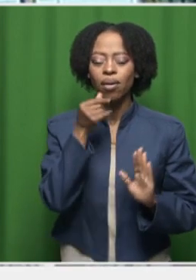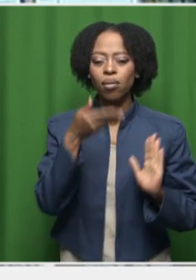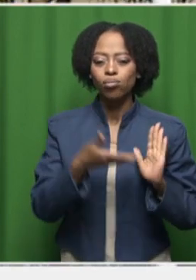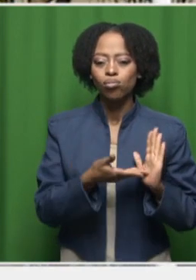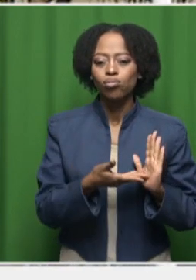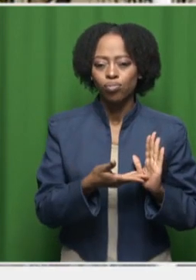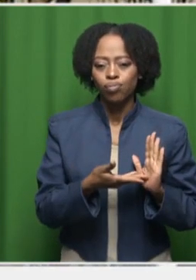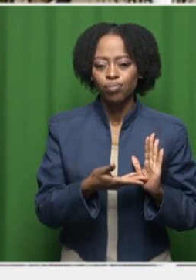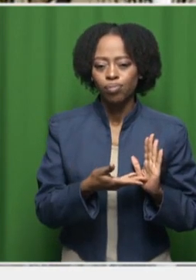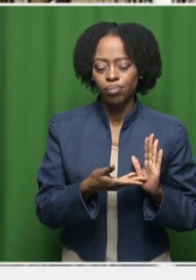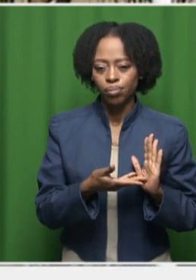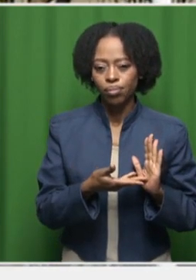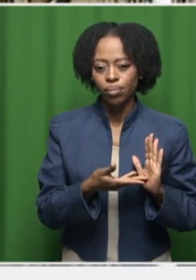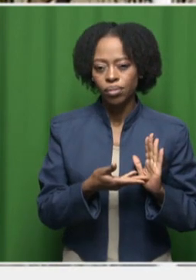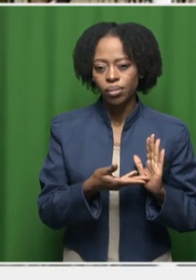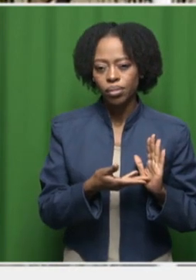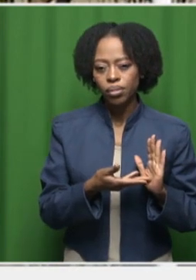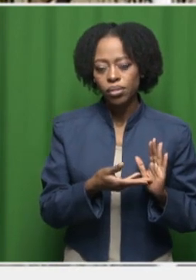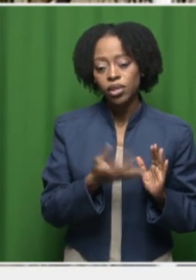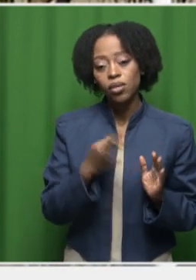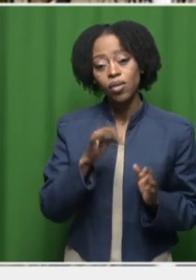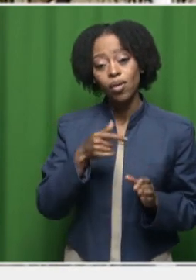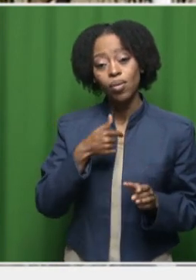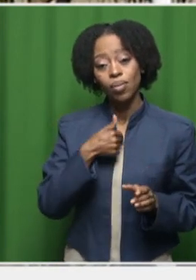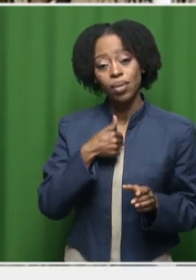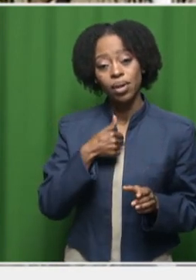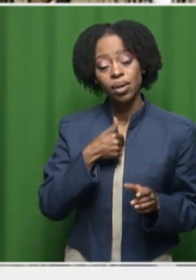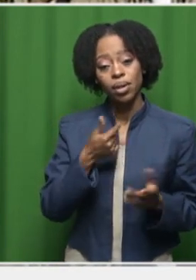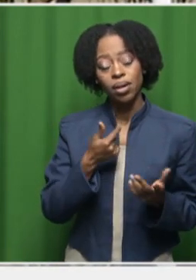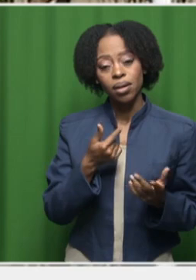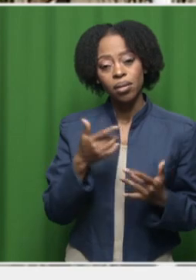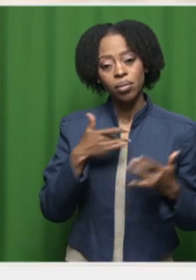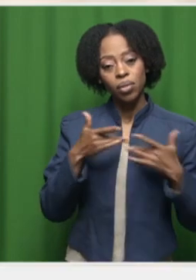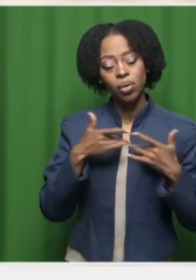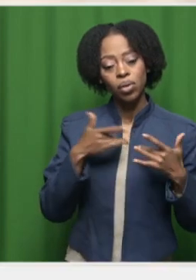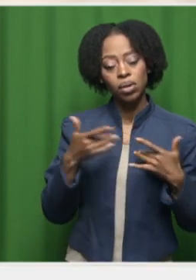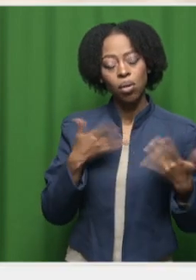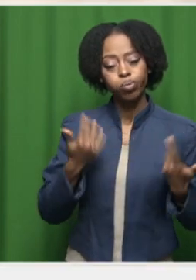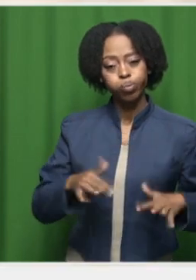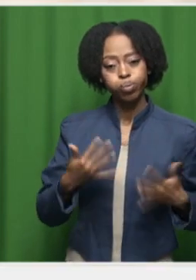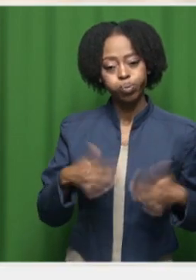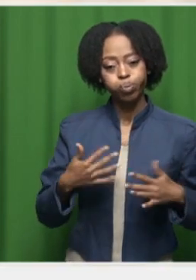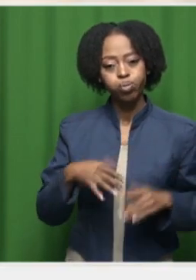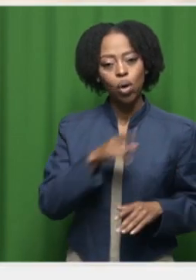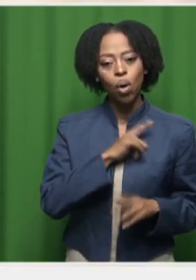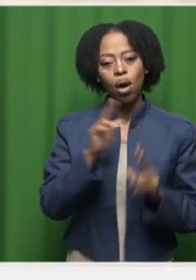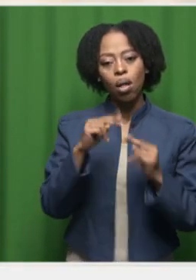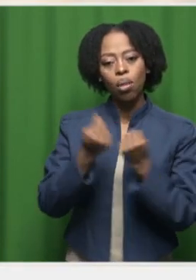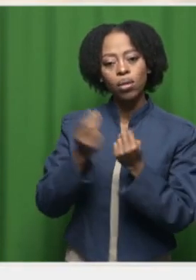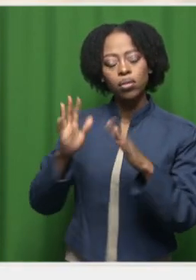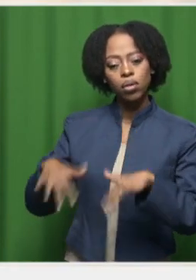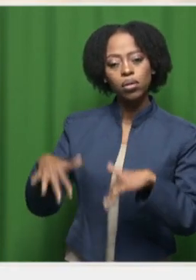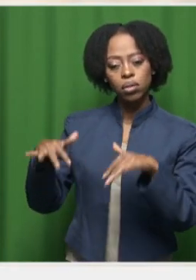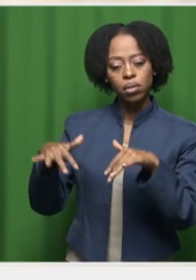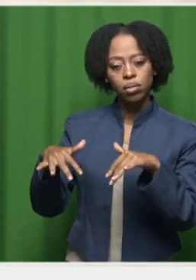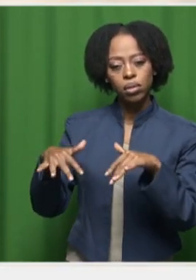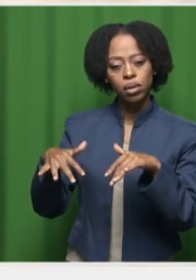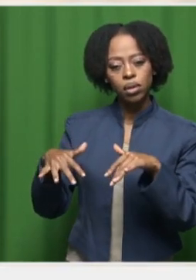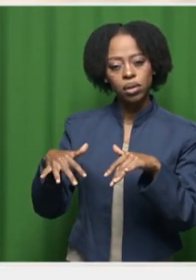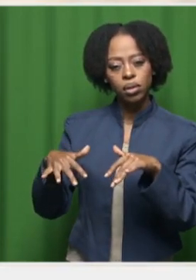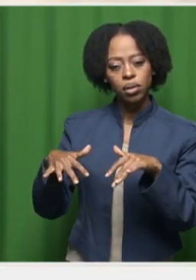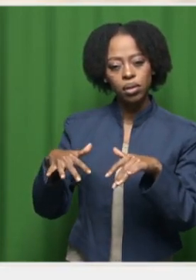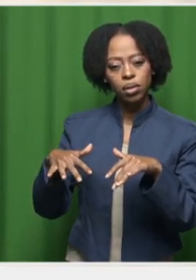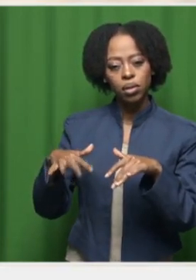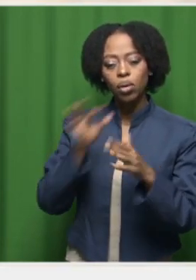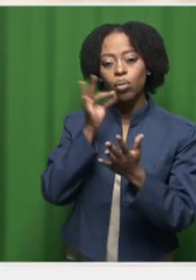National Assembly. And for me, it's also quite concerning that the National Assembly would then, suggest names